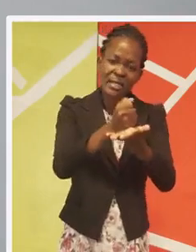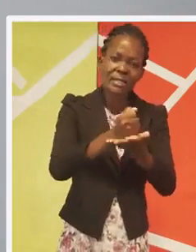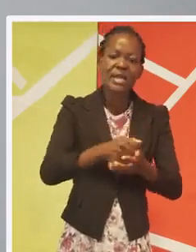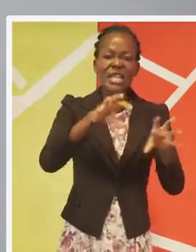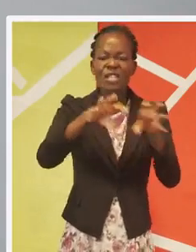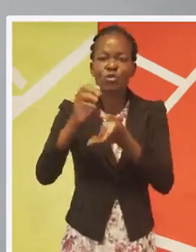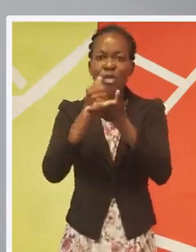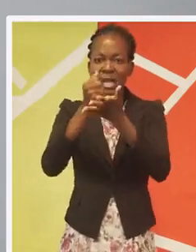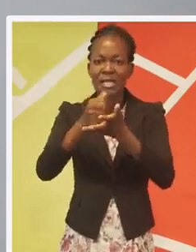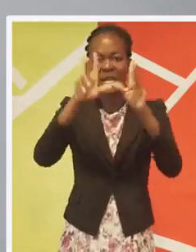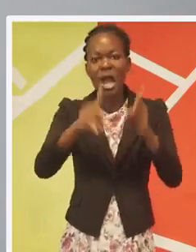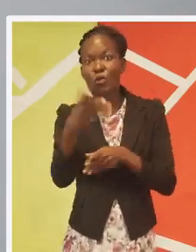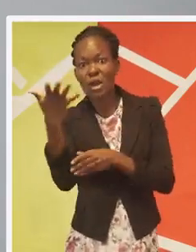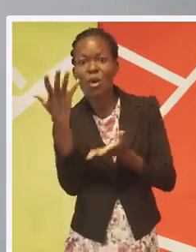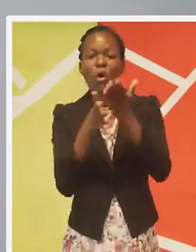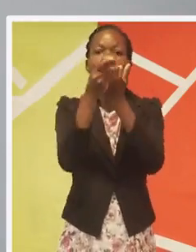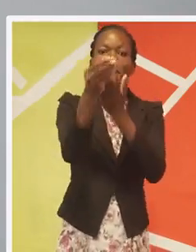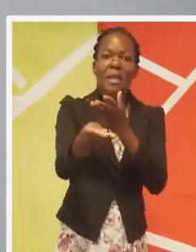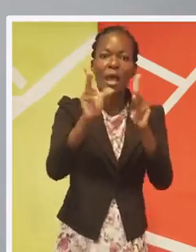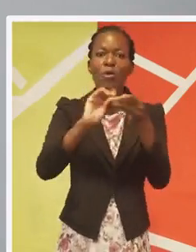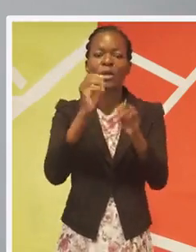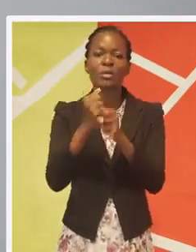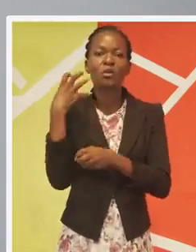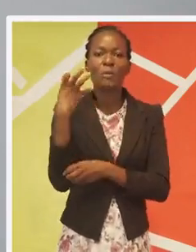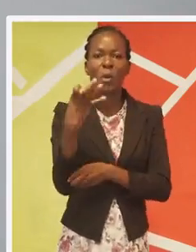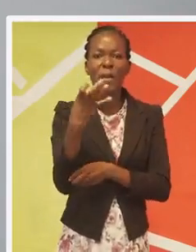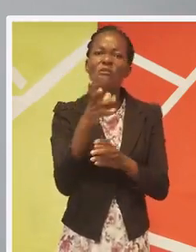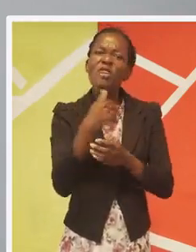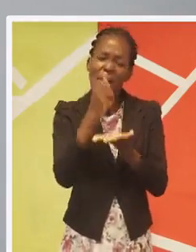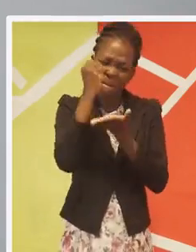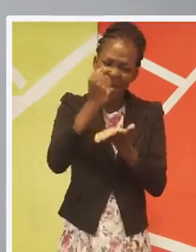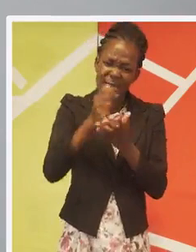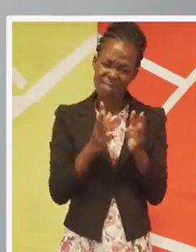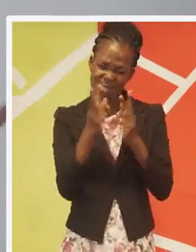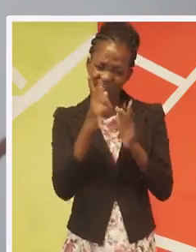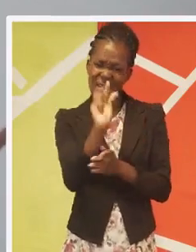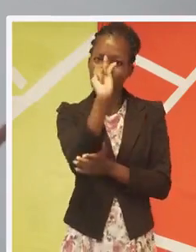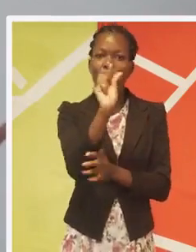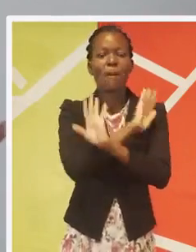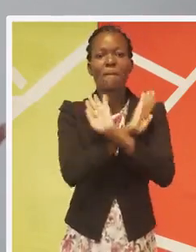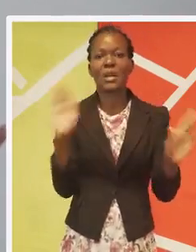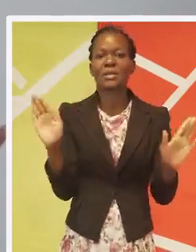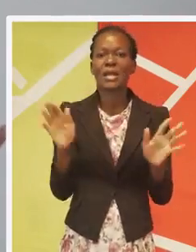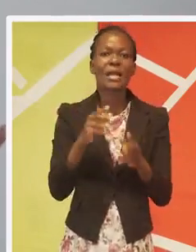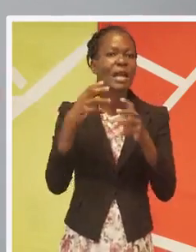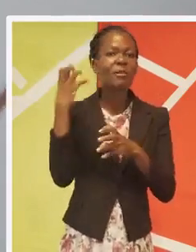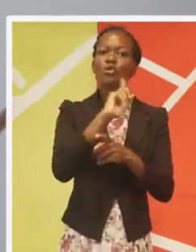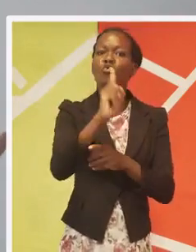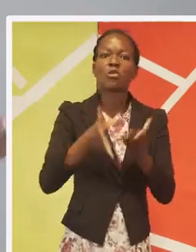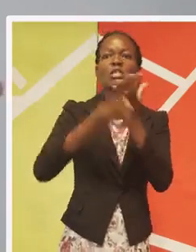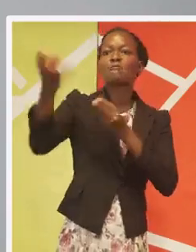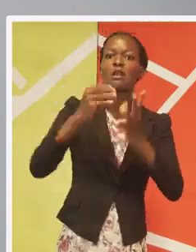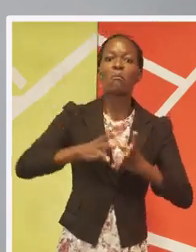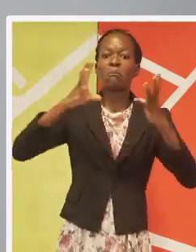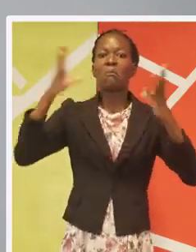service delivery and pay public servants also shrinks, because if the budget is small, then there's not going to be much investment that's going